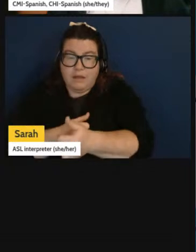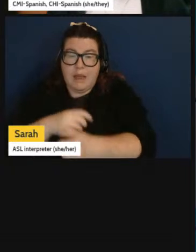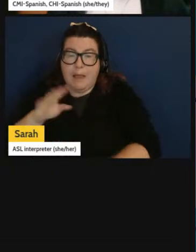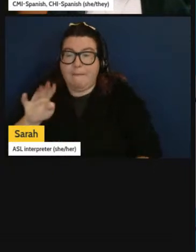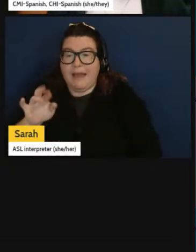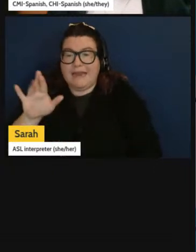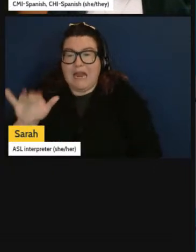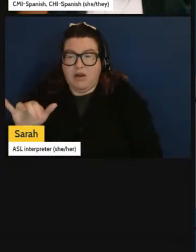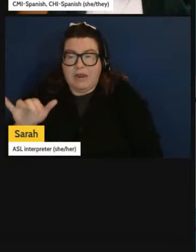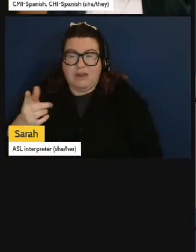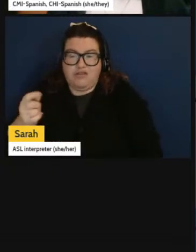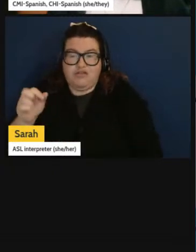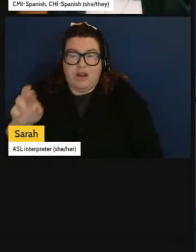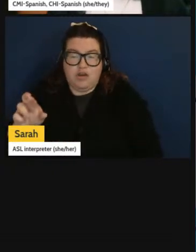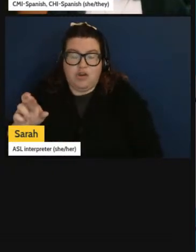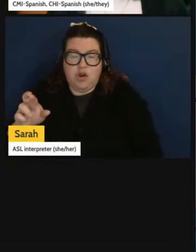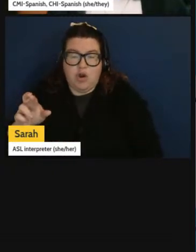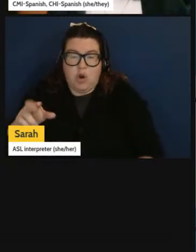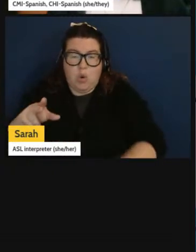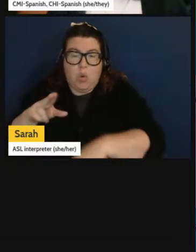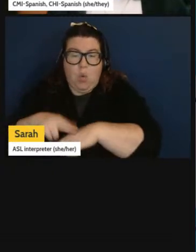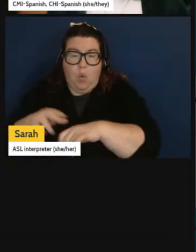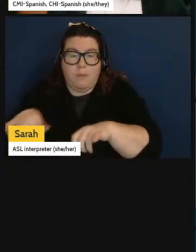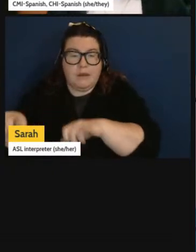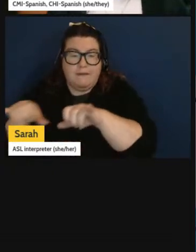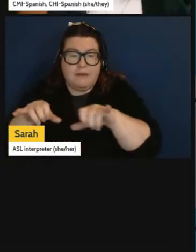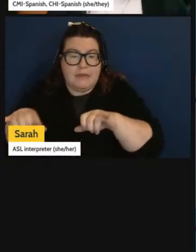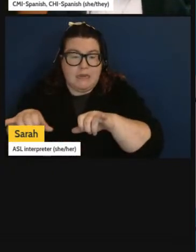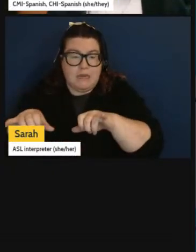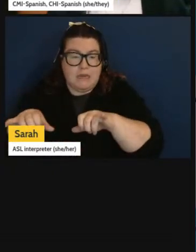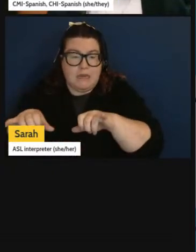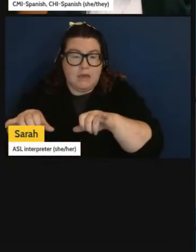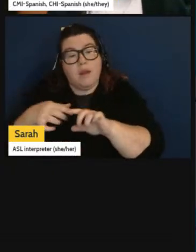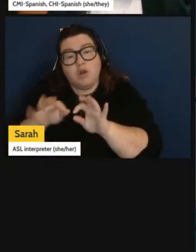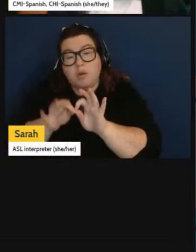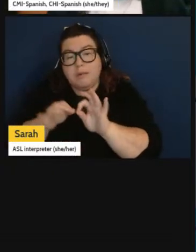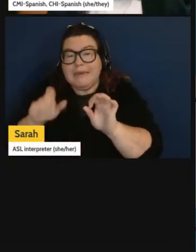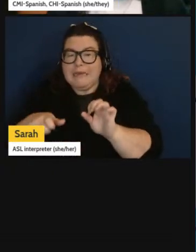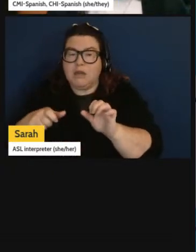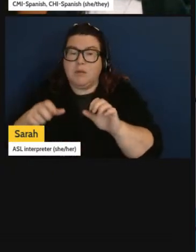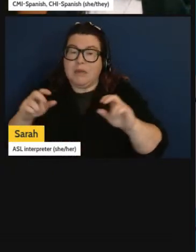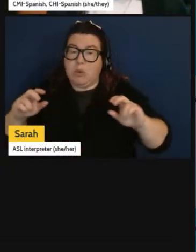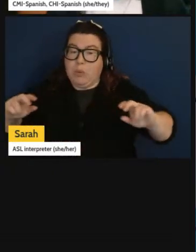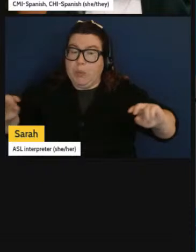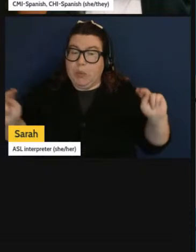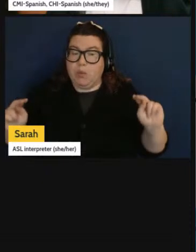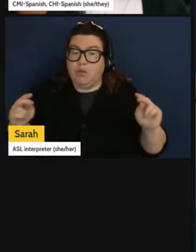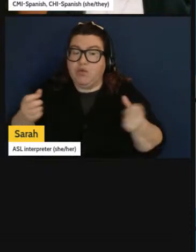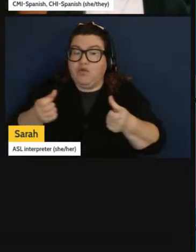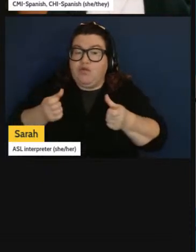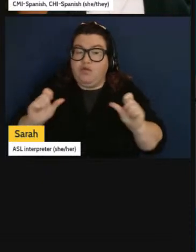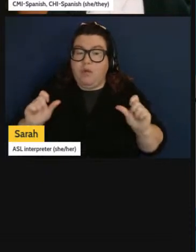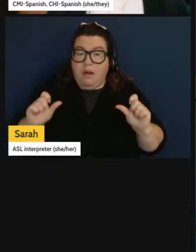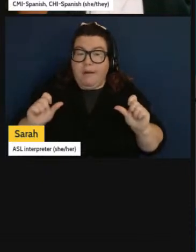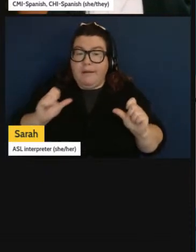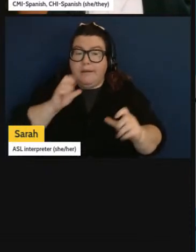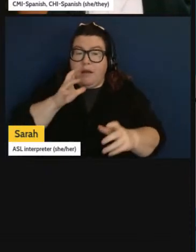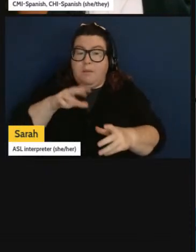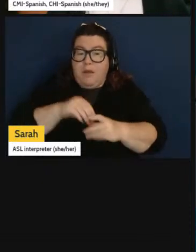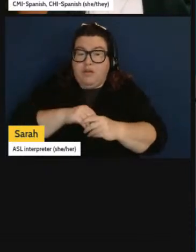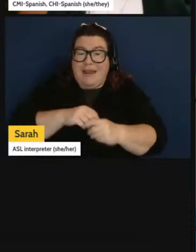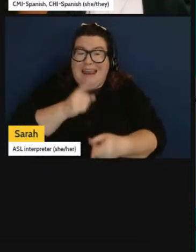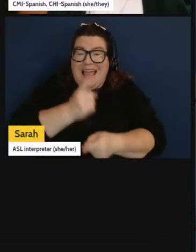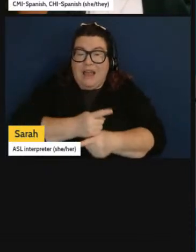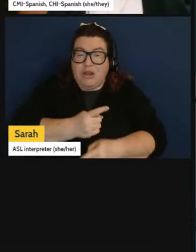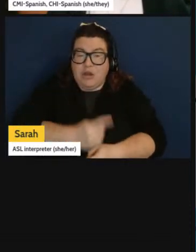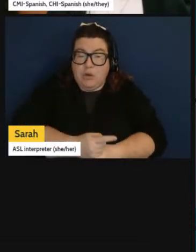gender normativity. When we're interpreting, we have to do our very, very best to be neutral, impartial, and accurate.